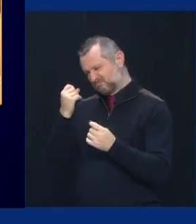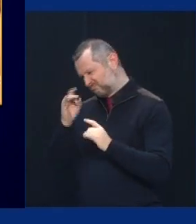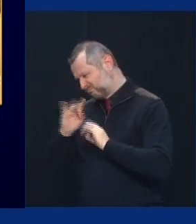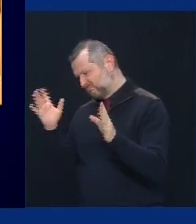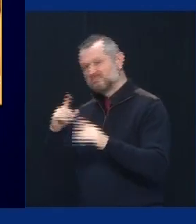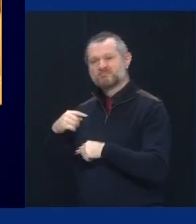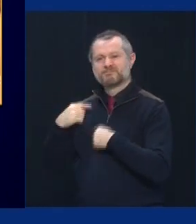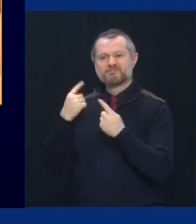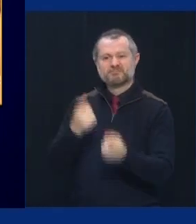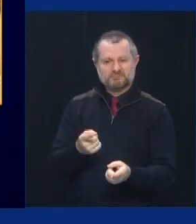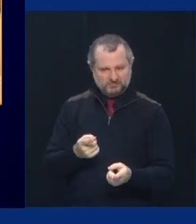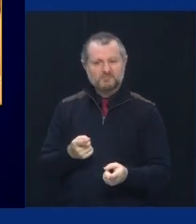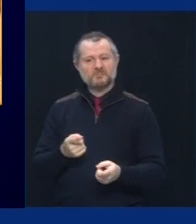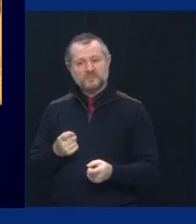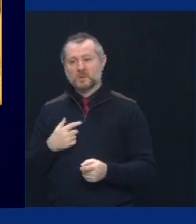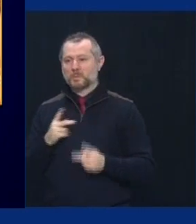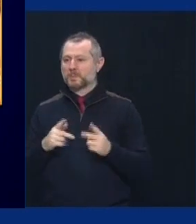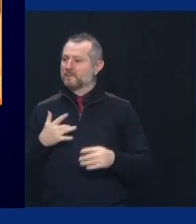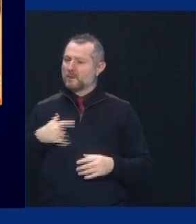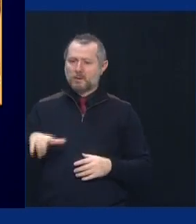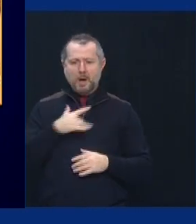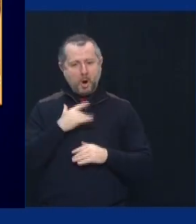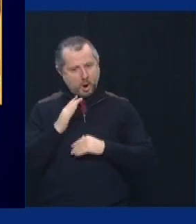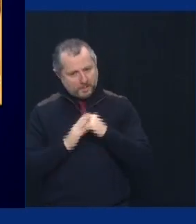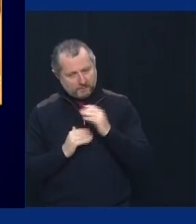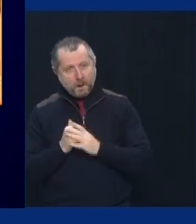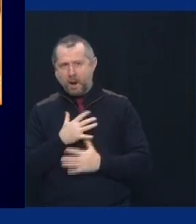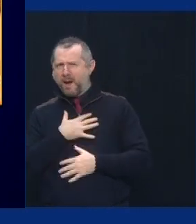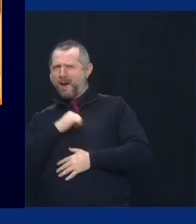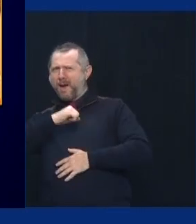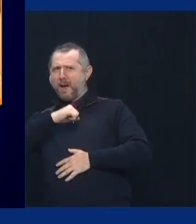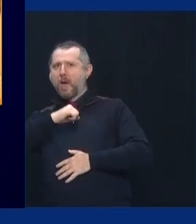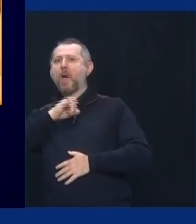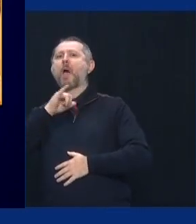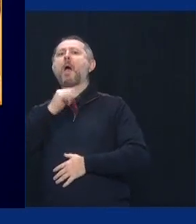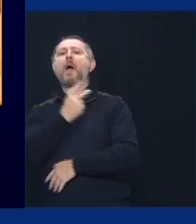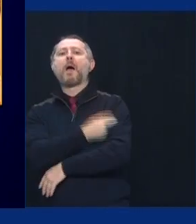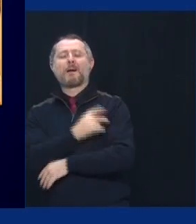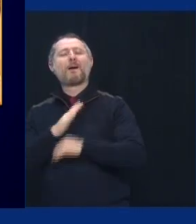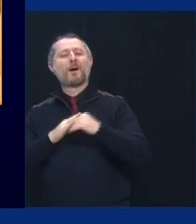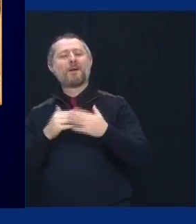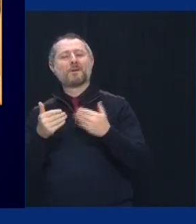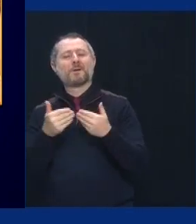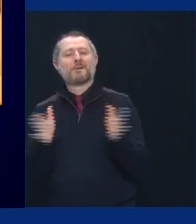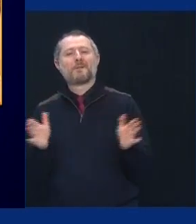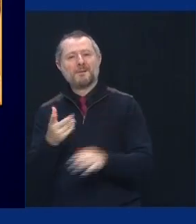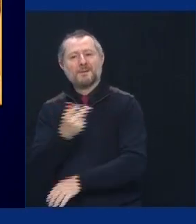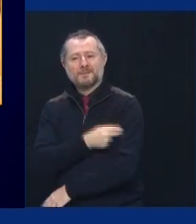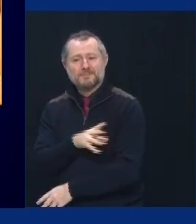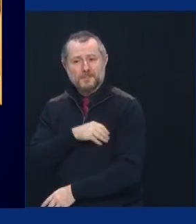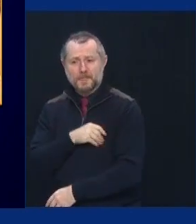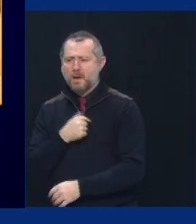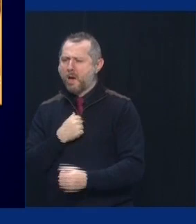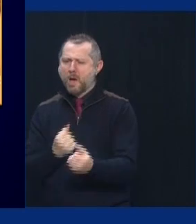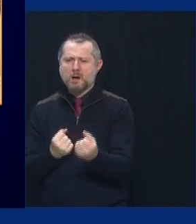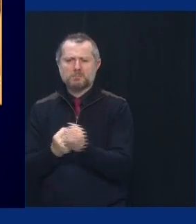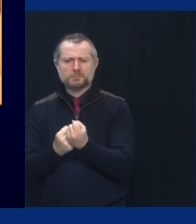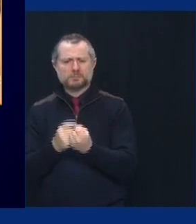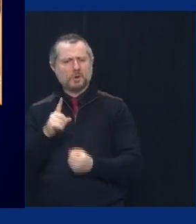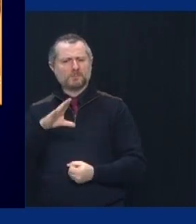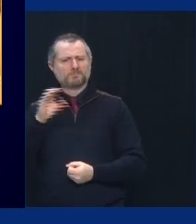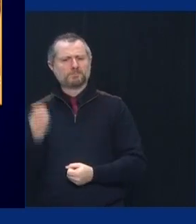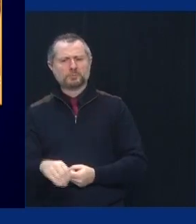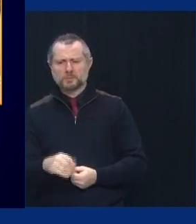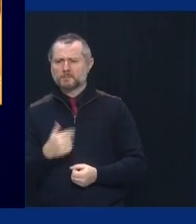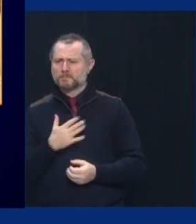are comfortable taking the vaccine. And so I am behind you 100%, and all of my